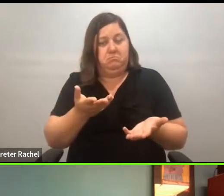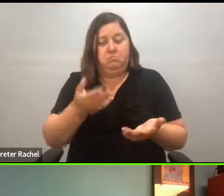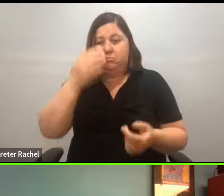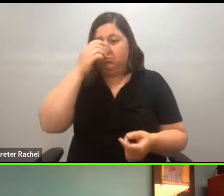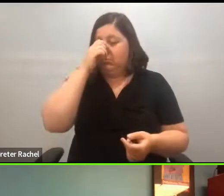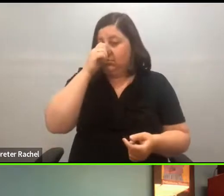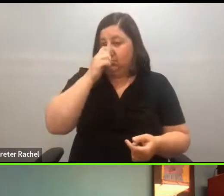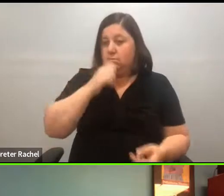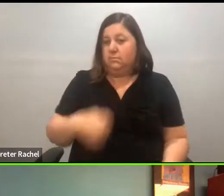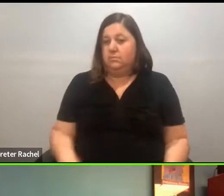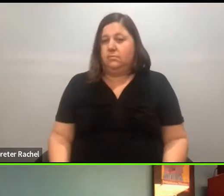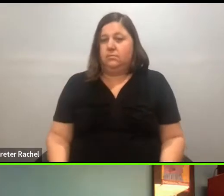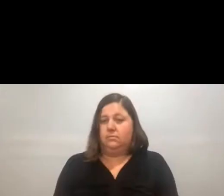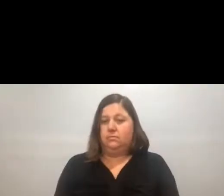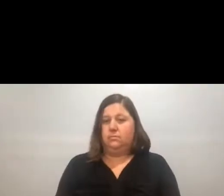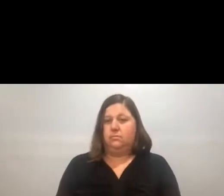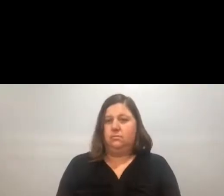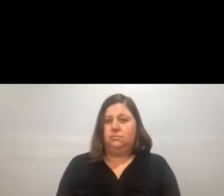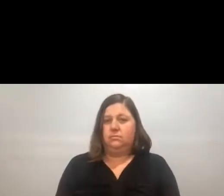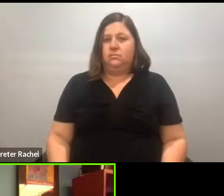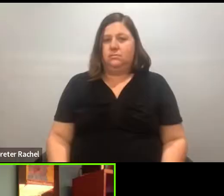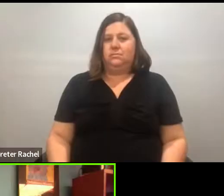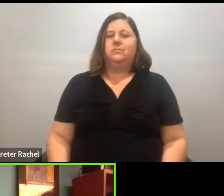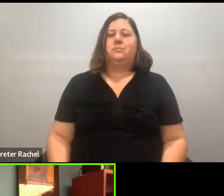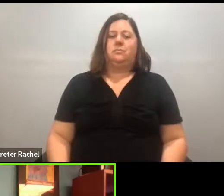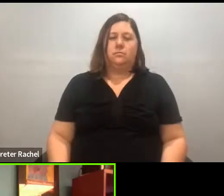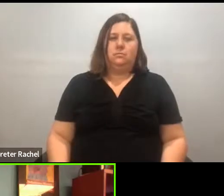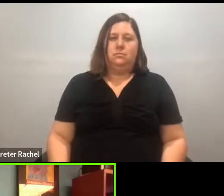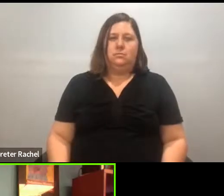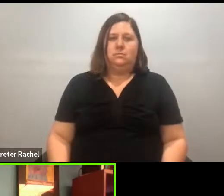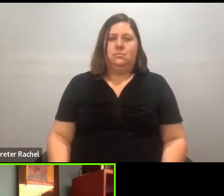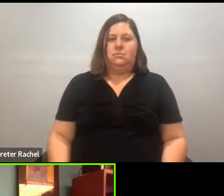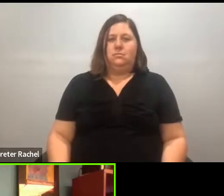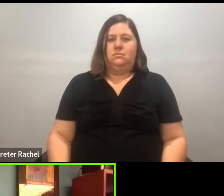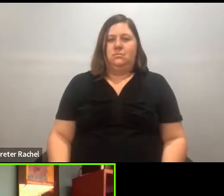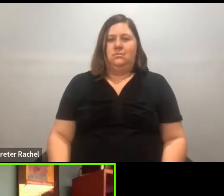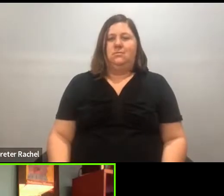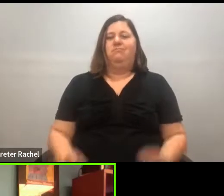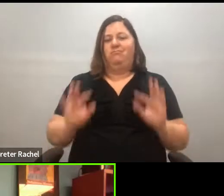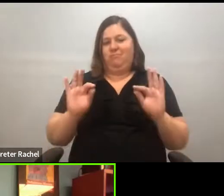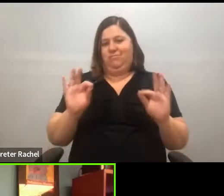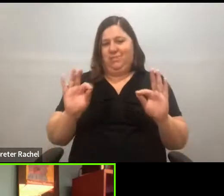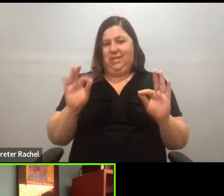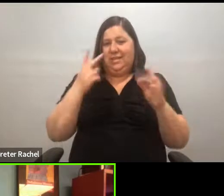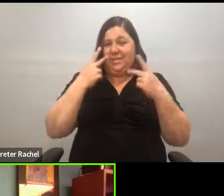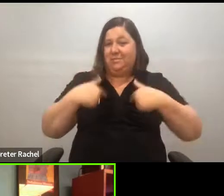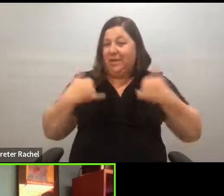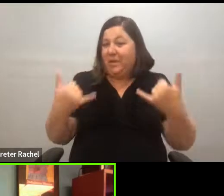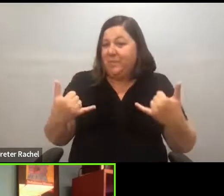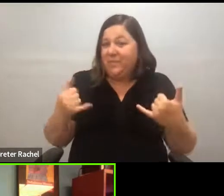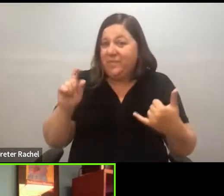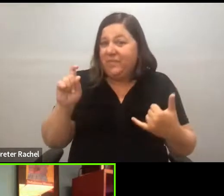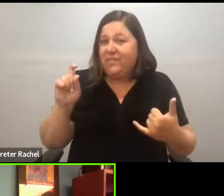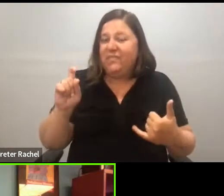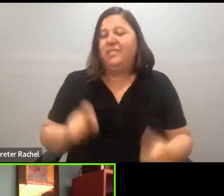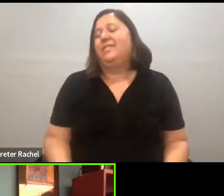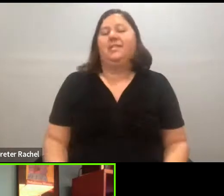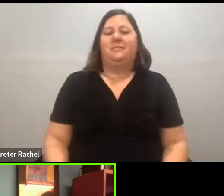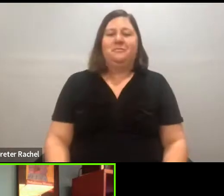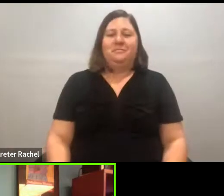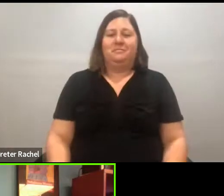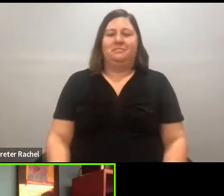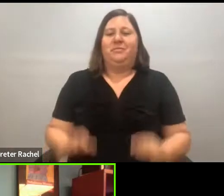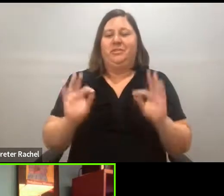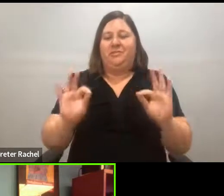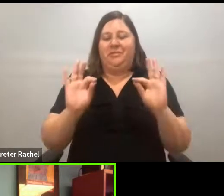checking. I wanted to share a, there we go. Can you guys see me now? Awesome. Okay,